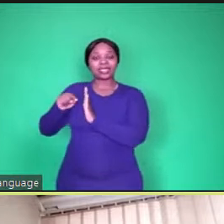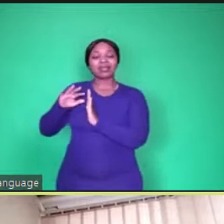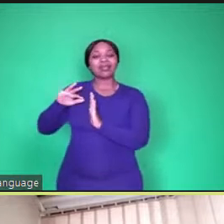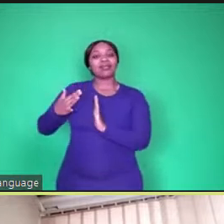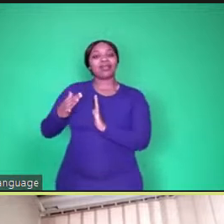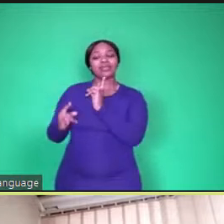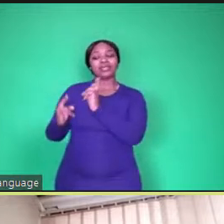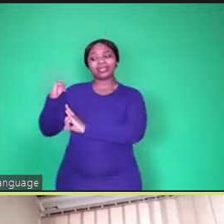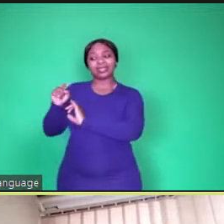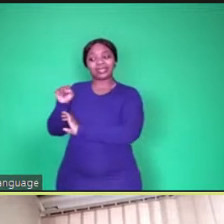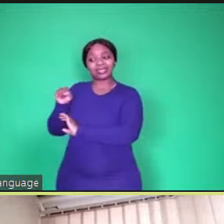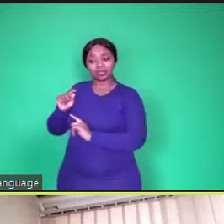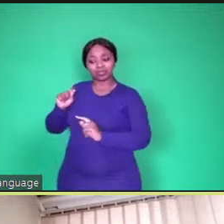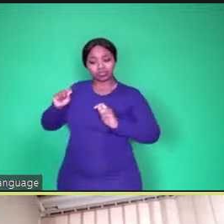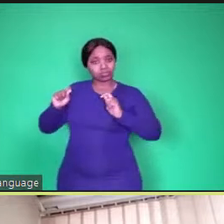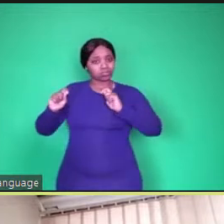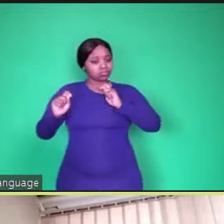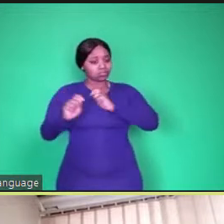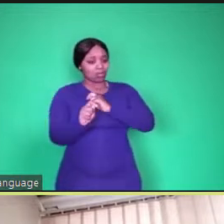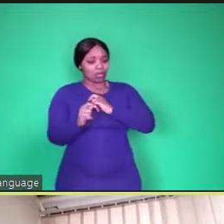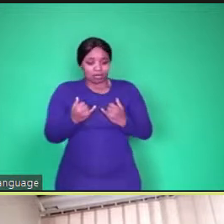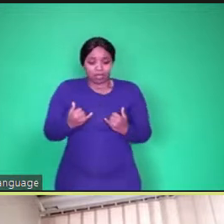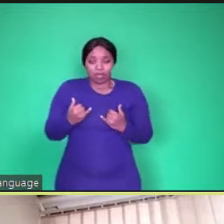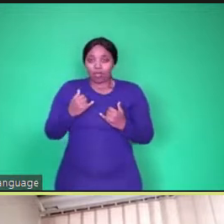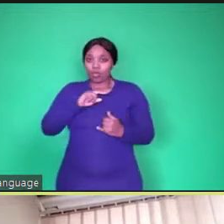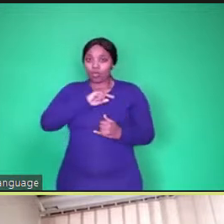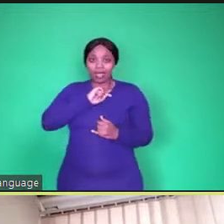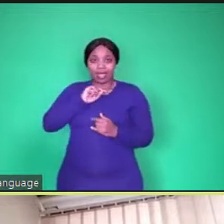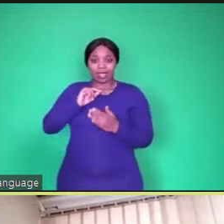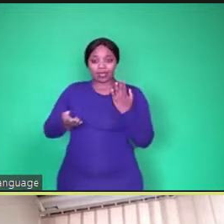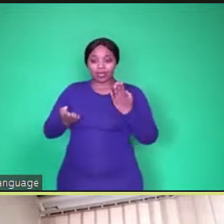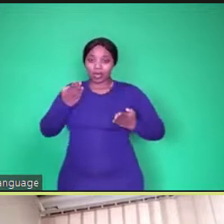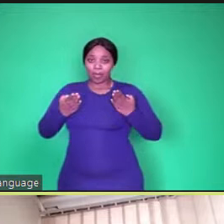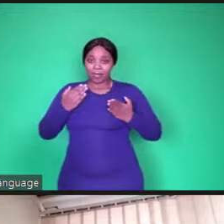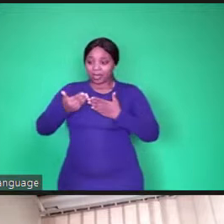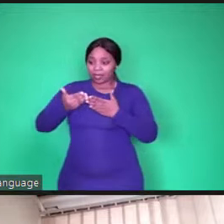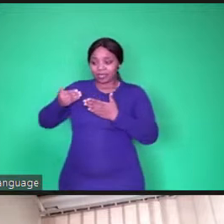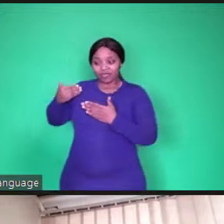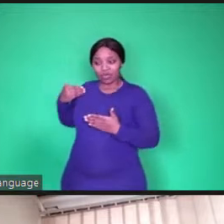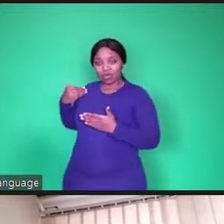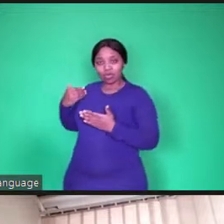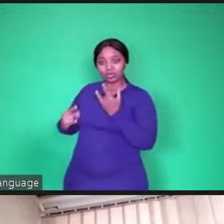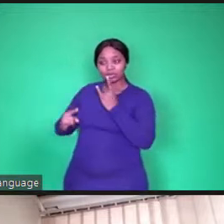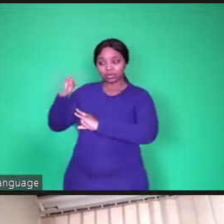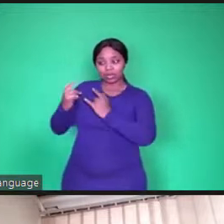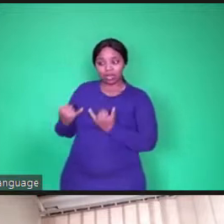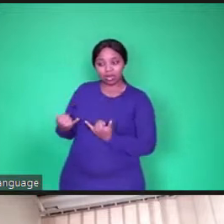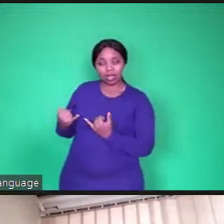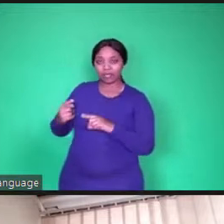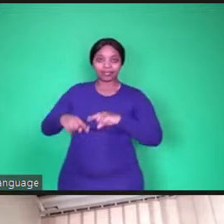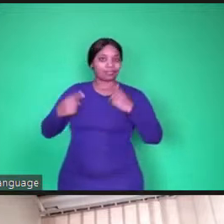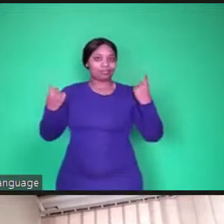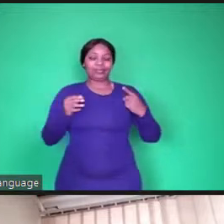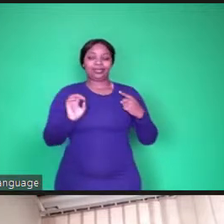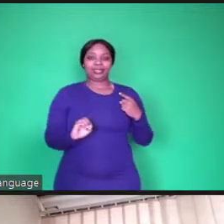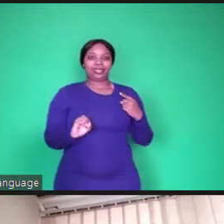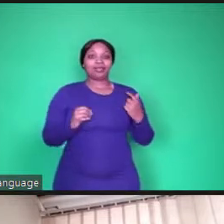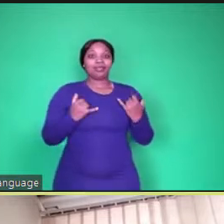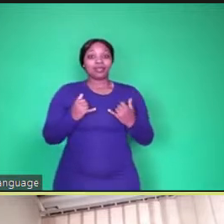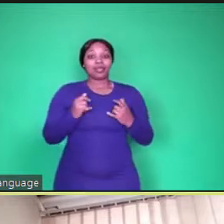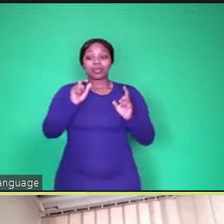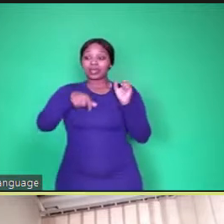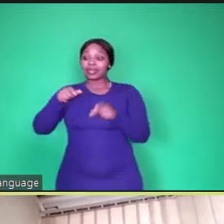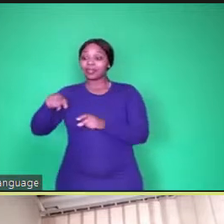been transformed. Cities are no longer the same as we would look at that. This movement of people